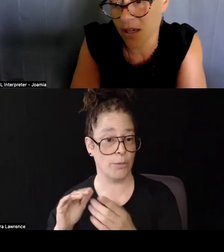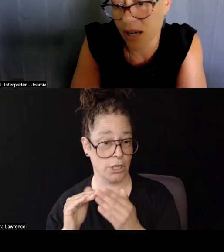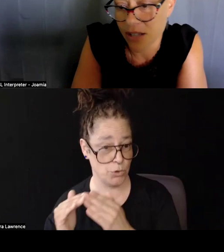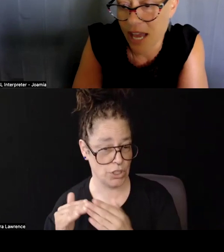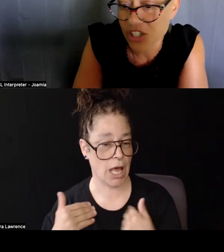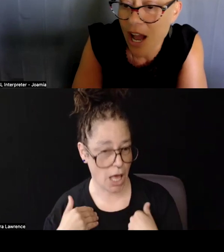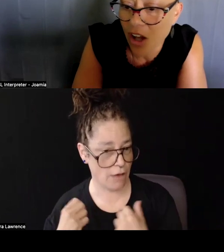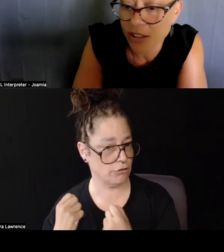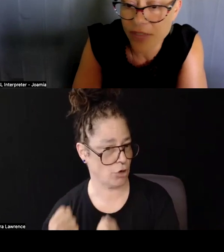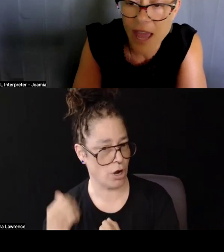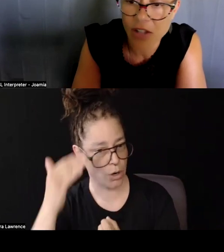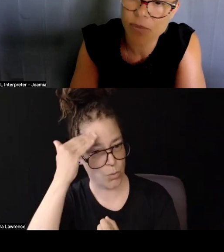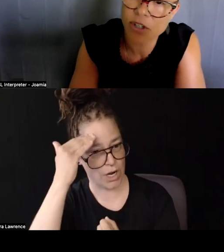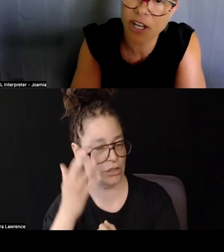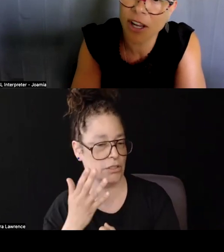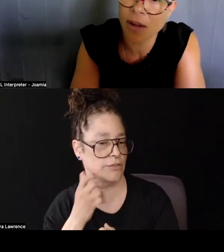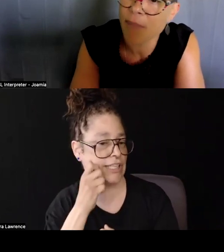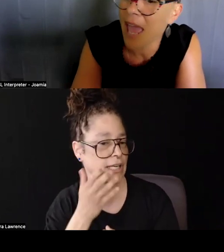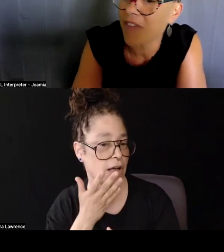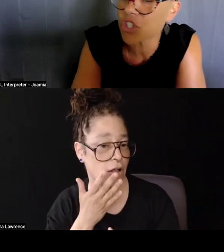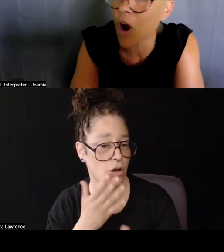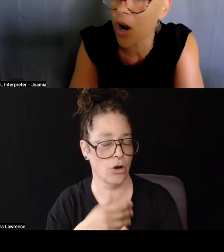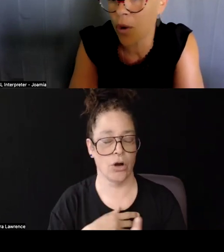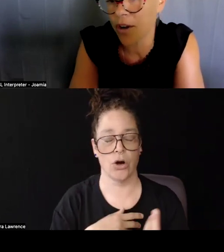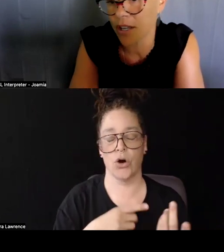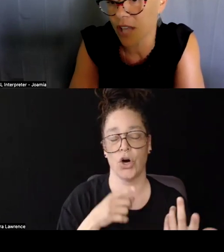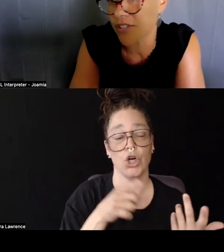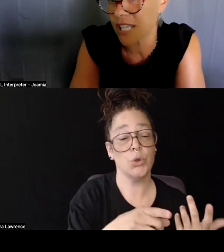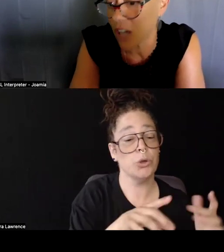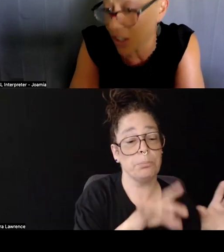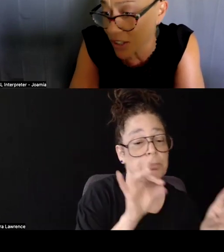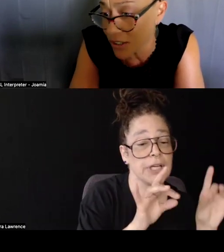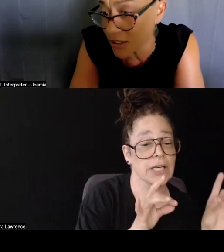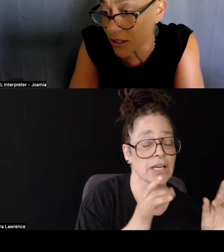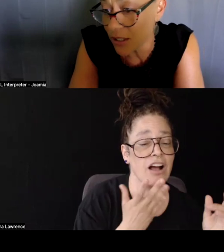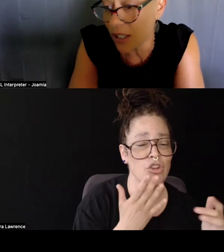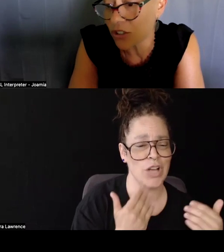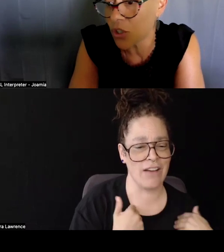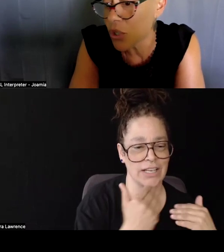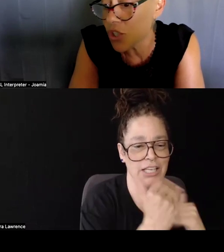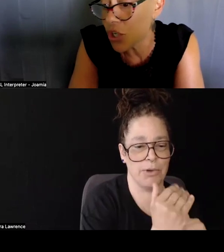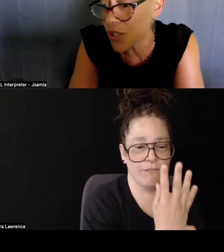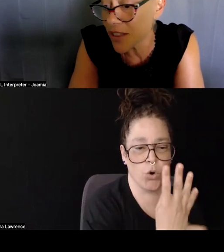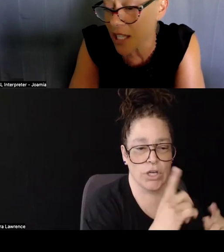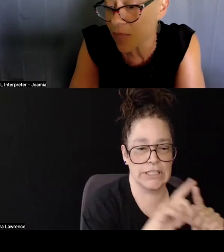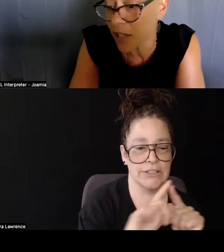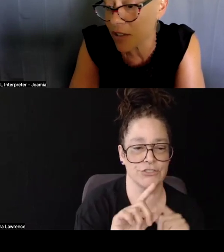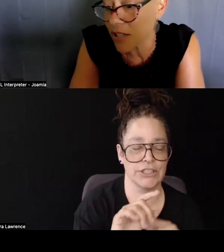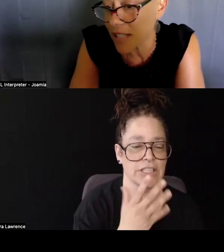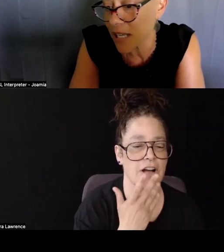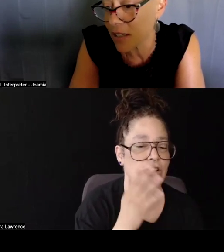Maybe that child in that community may have a strong awareness of skin color. So you choosing